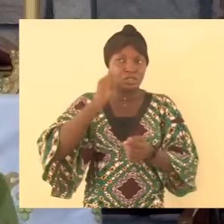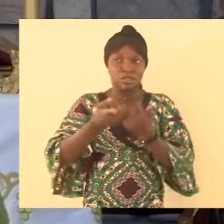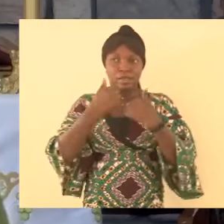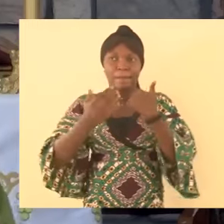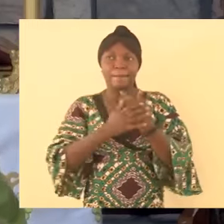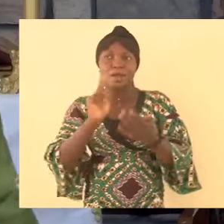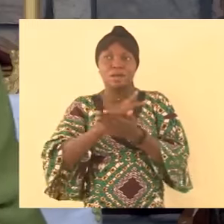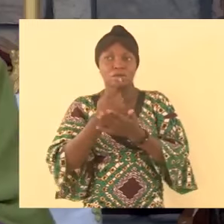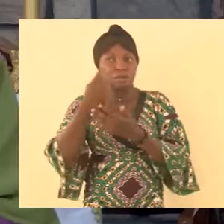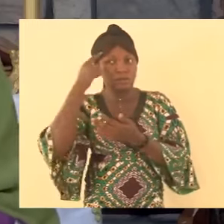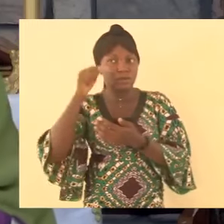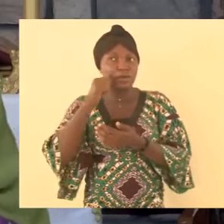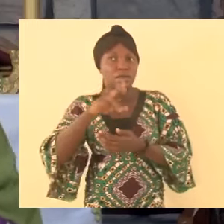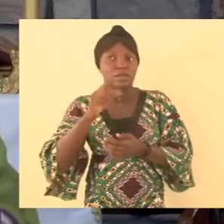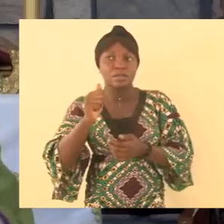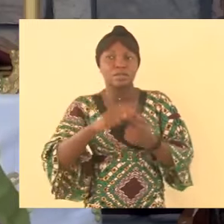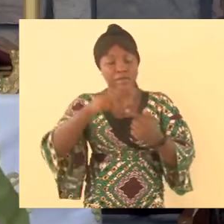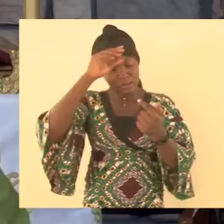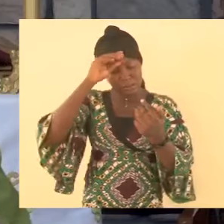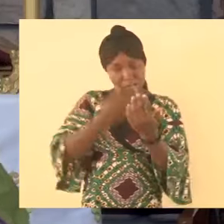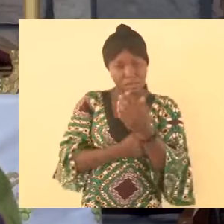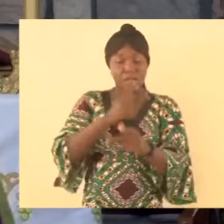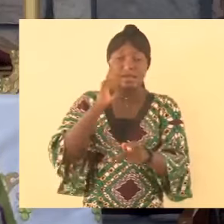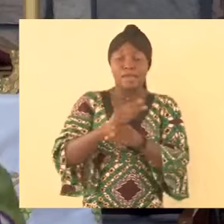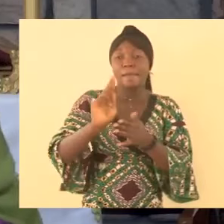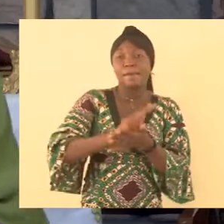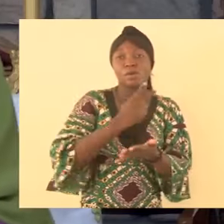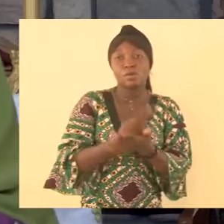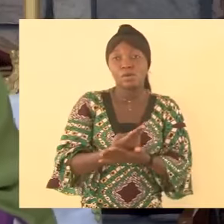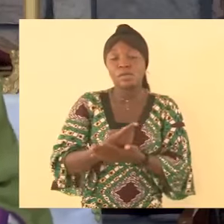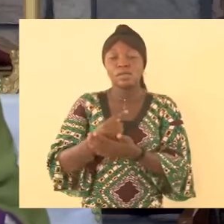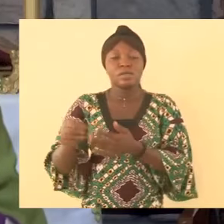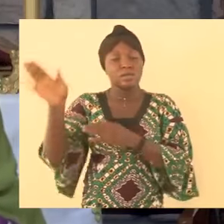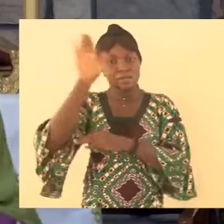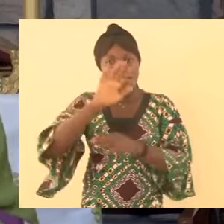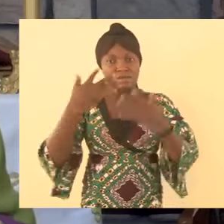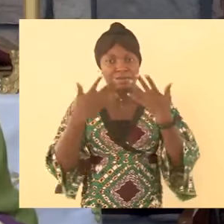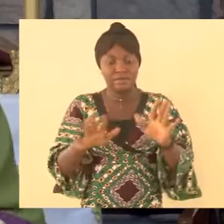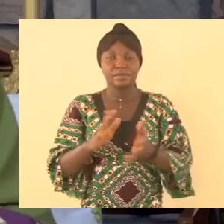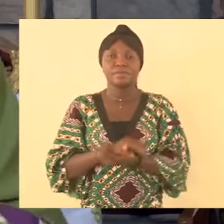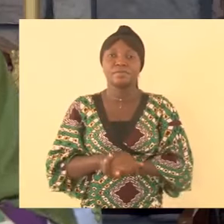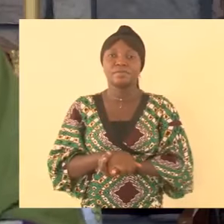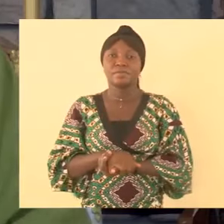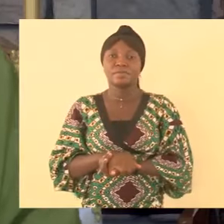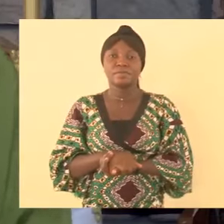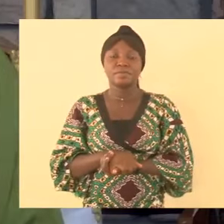back, she cooked for herself and her son. The thing didn't finish. And she kept cooking, and the thing didn't finish until rain